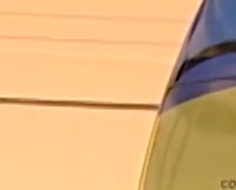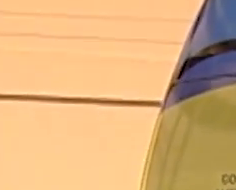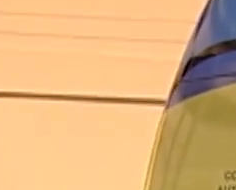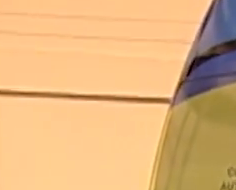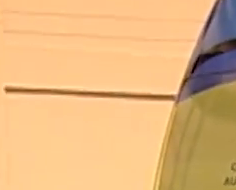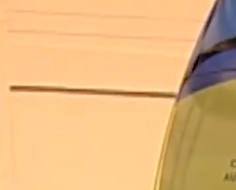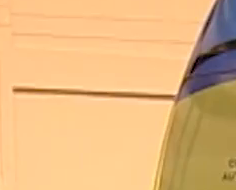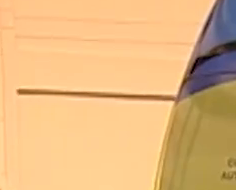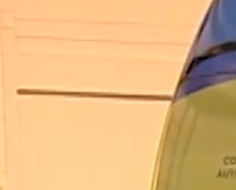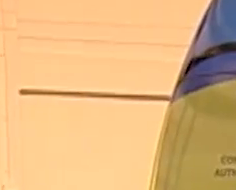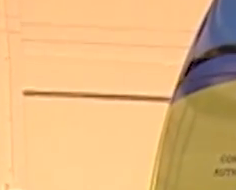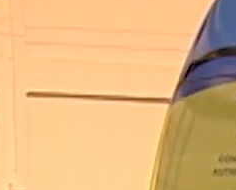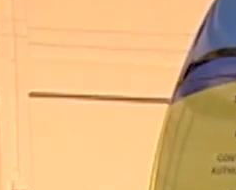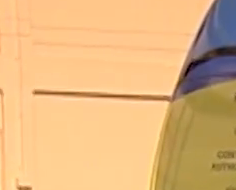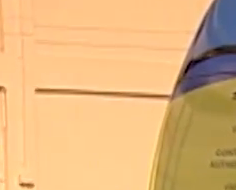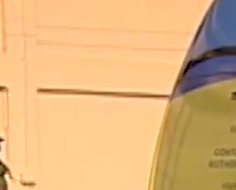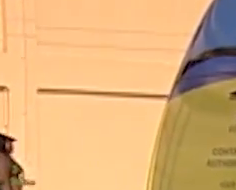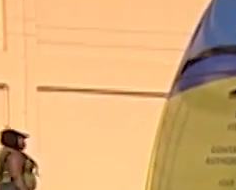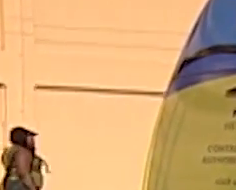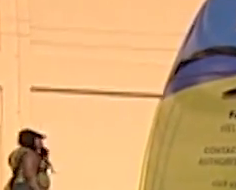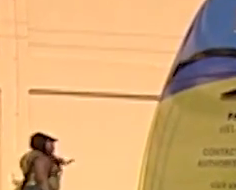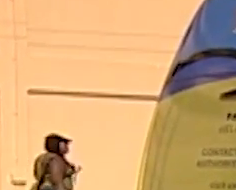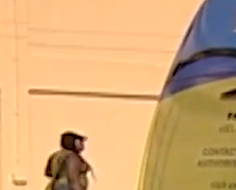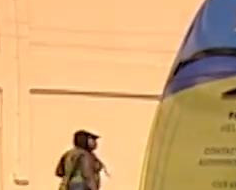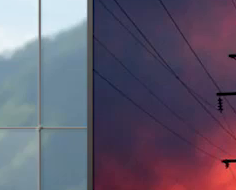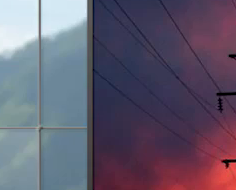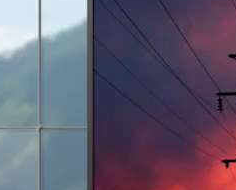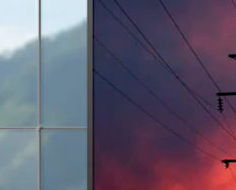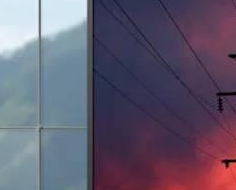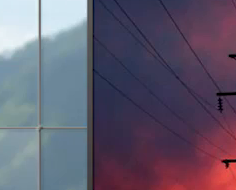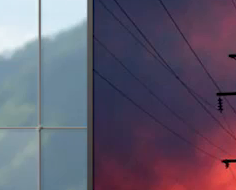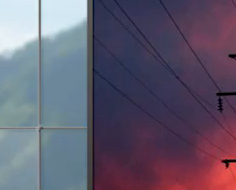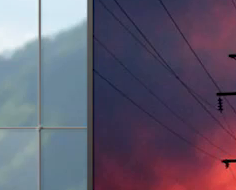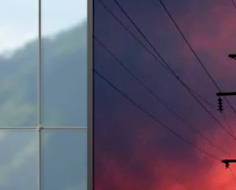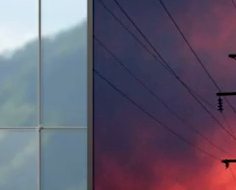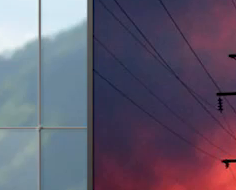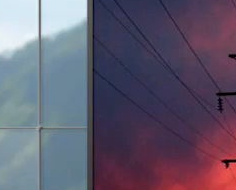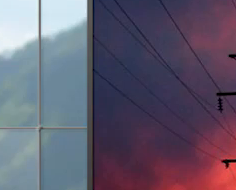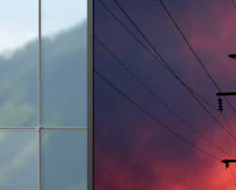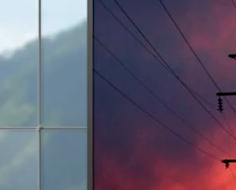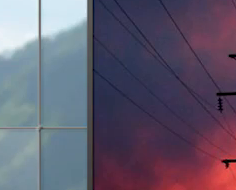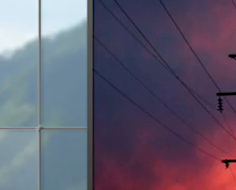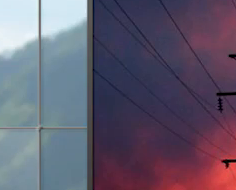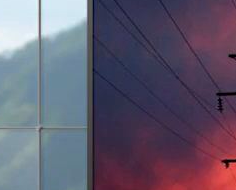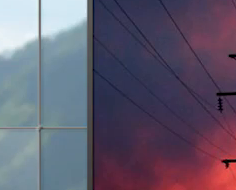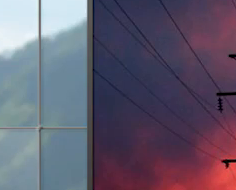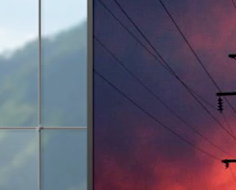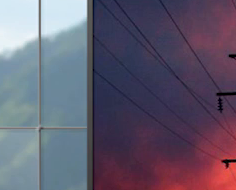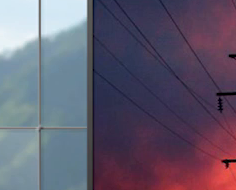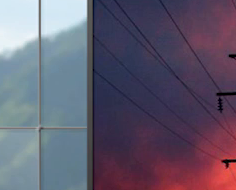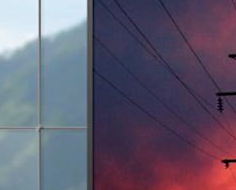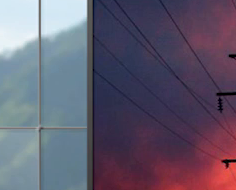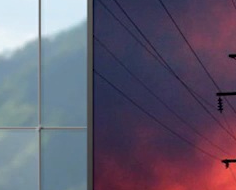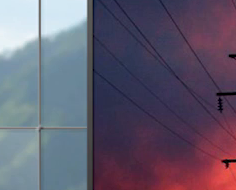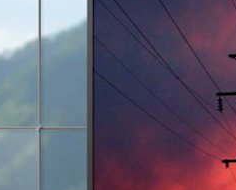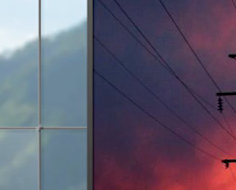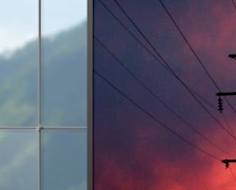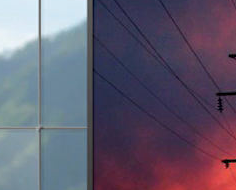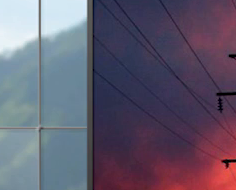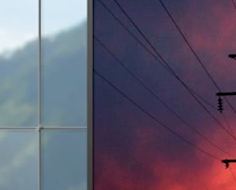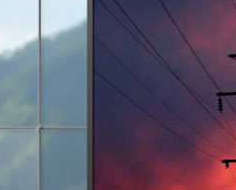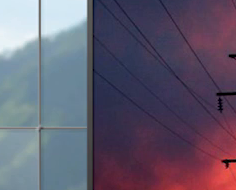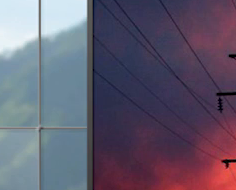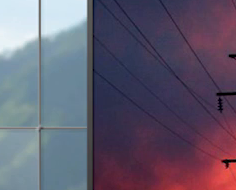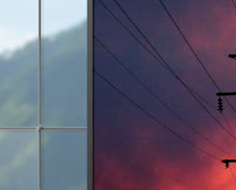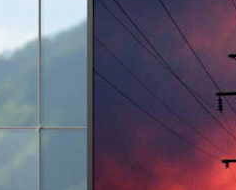another property tax mobile unit will be acquired soon. A new regulatory authority is being established to replace the Government